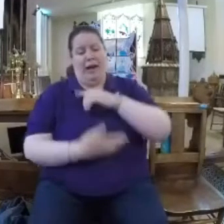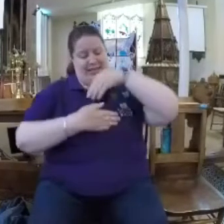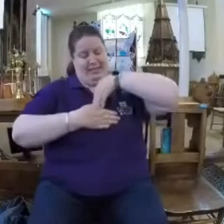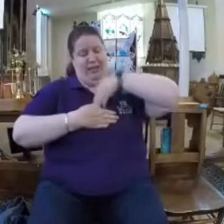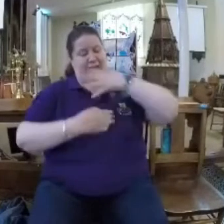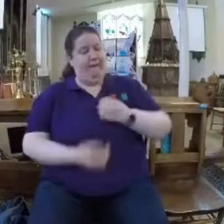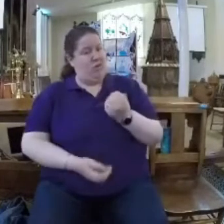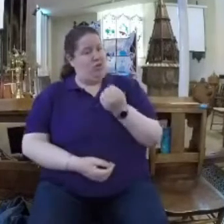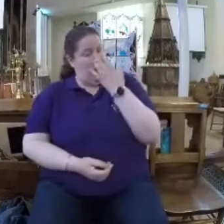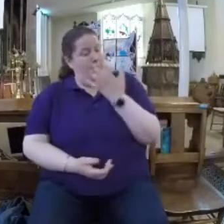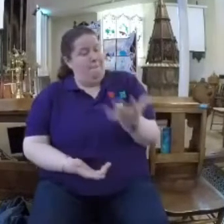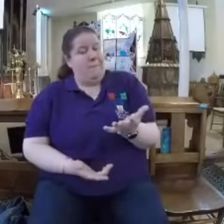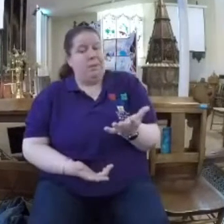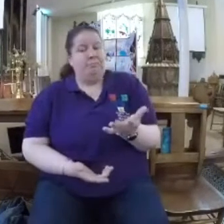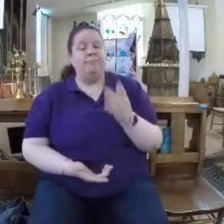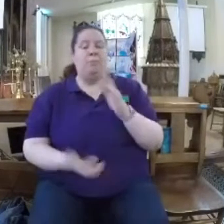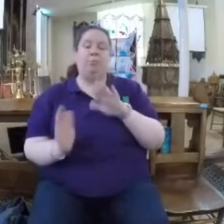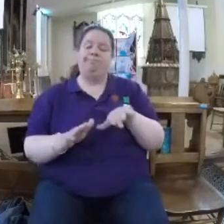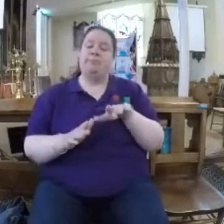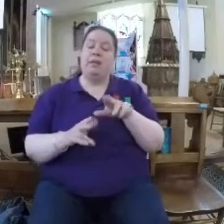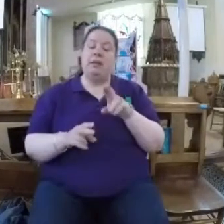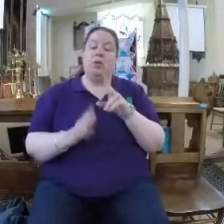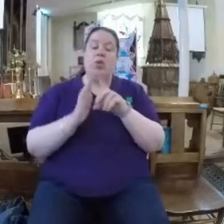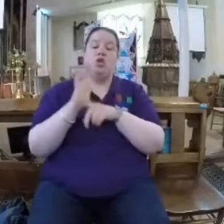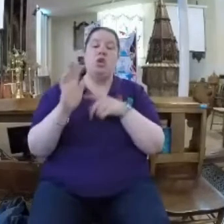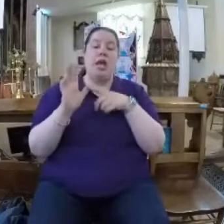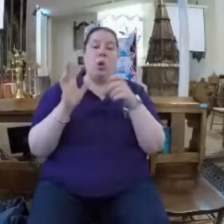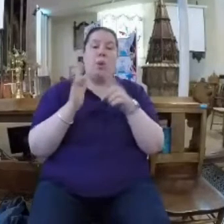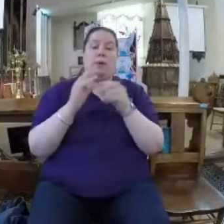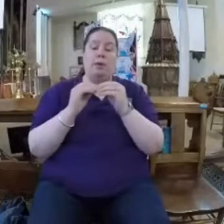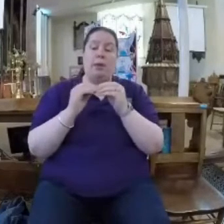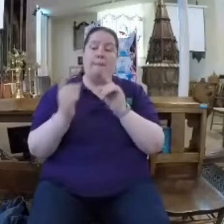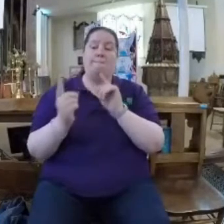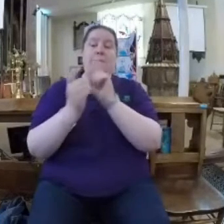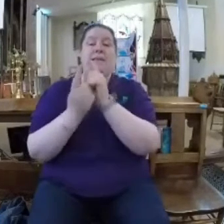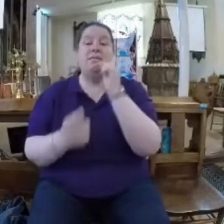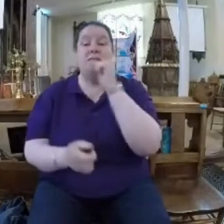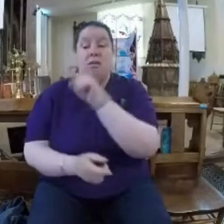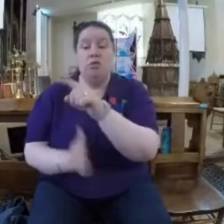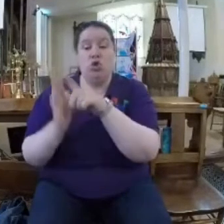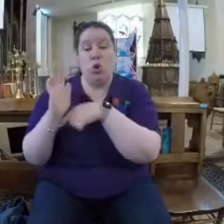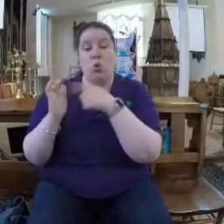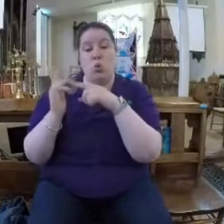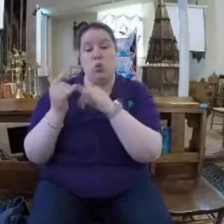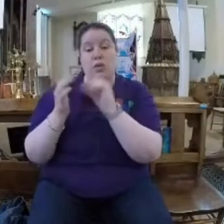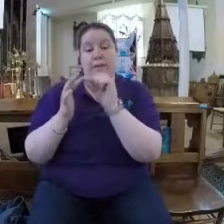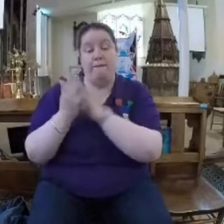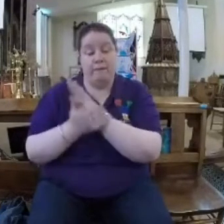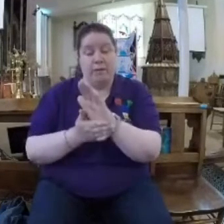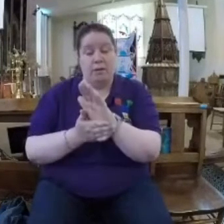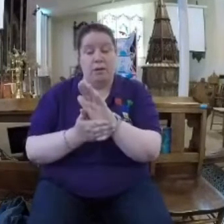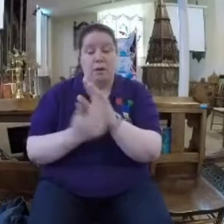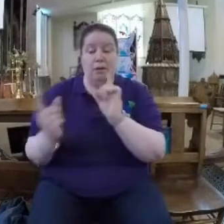But when Jacob sees Joseph, he knows the full extent of his love and his acceptance for him and his